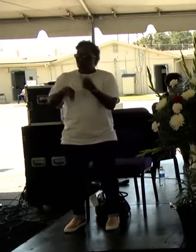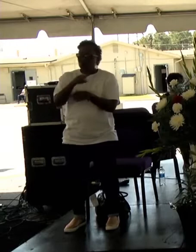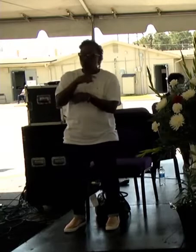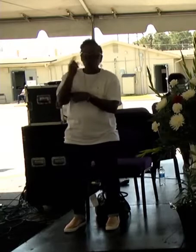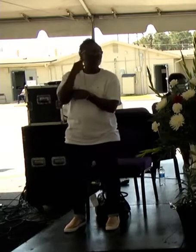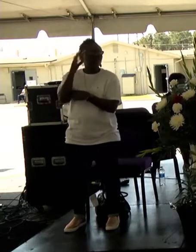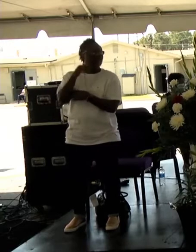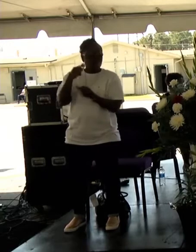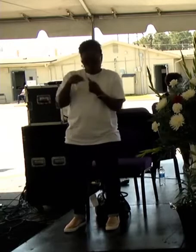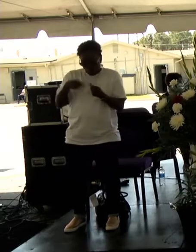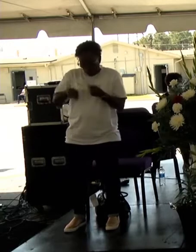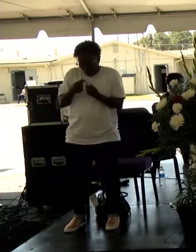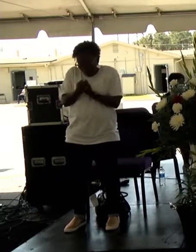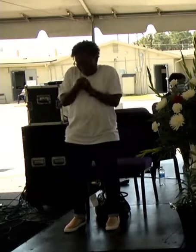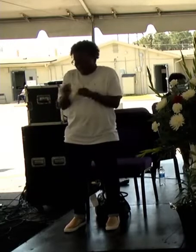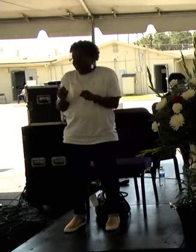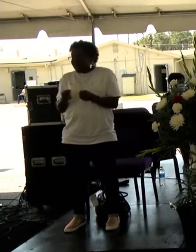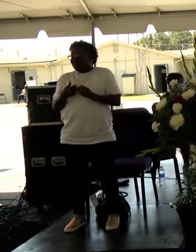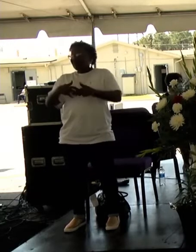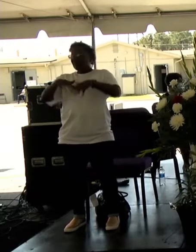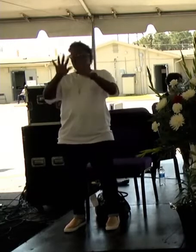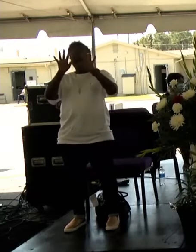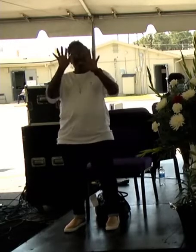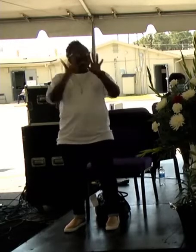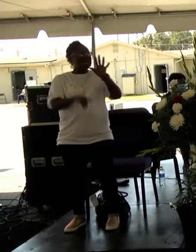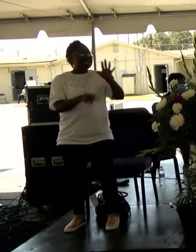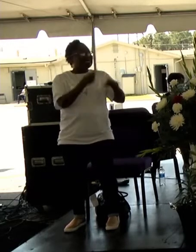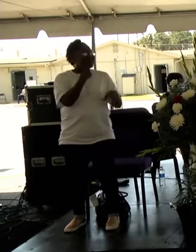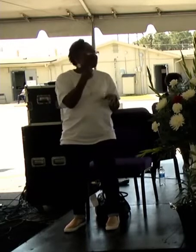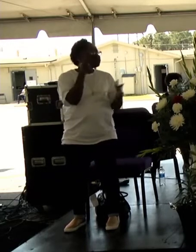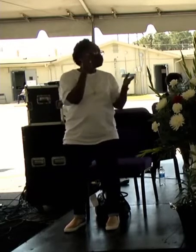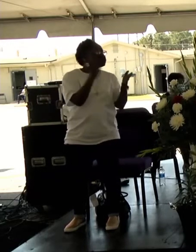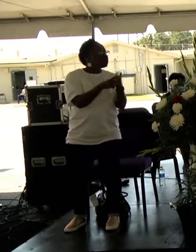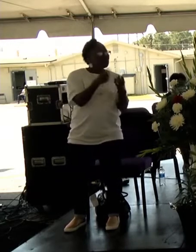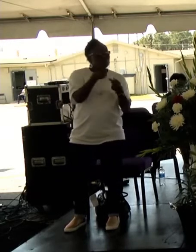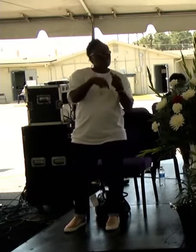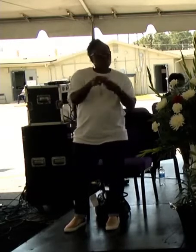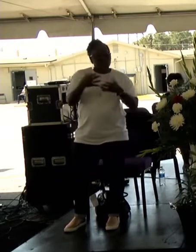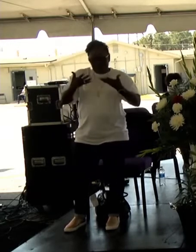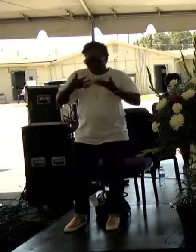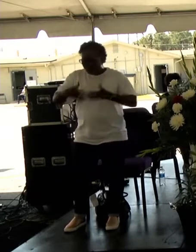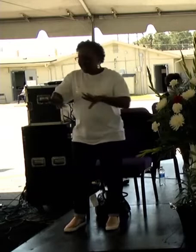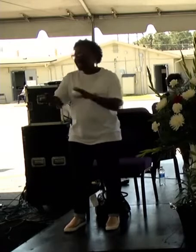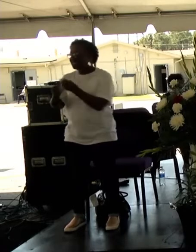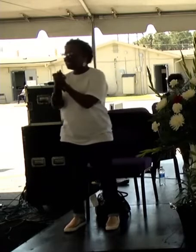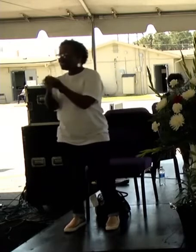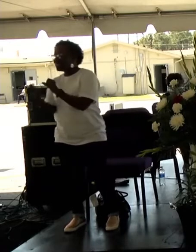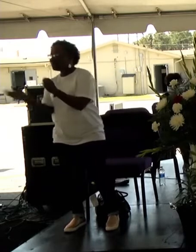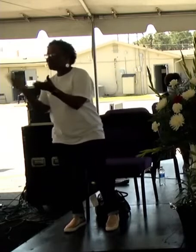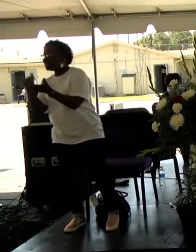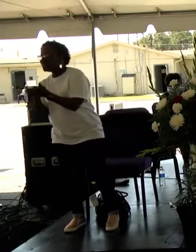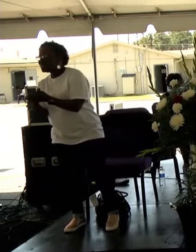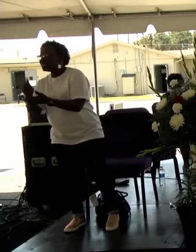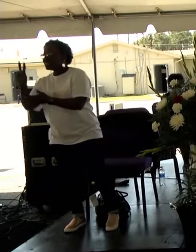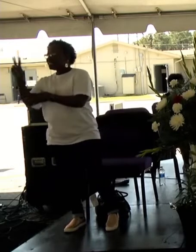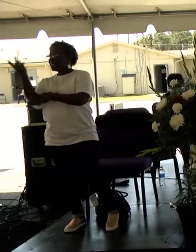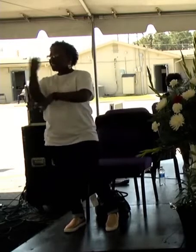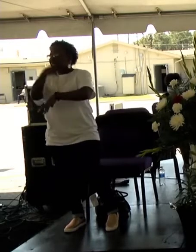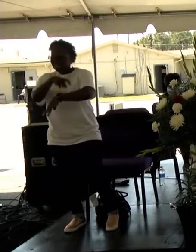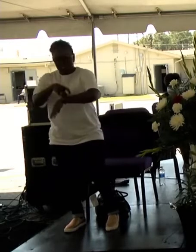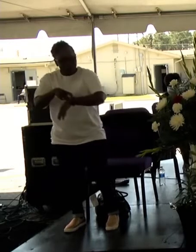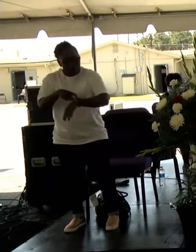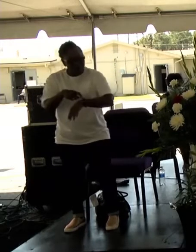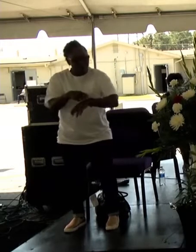end. That's the end of the story. Like Brother Kalante Gavin said, notice what he said. When he got saved again, oh, for real, the second